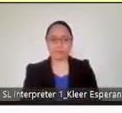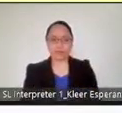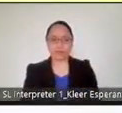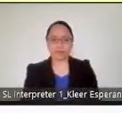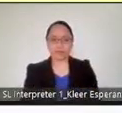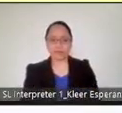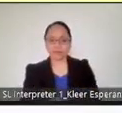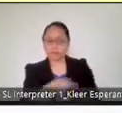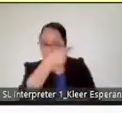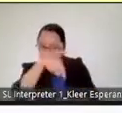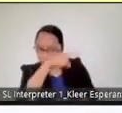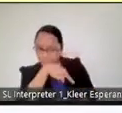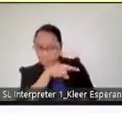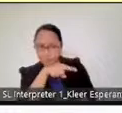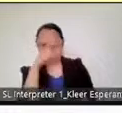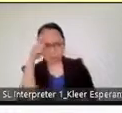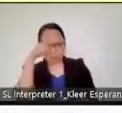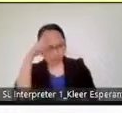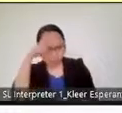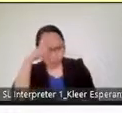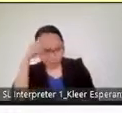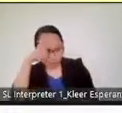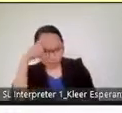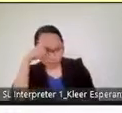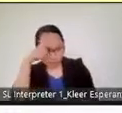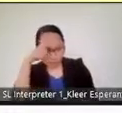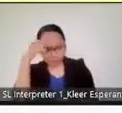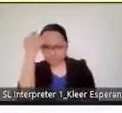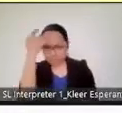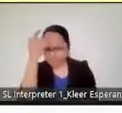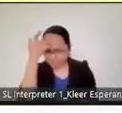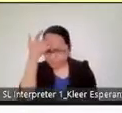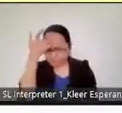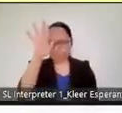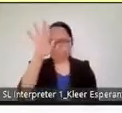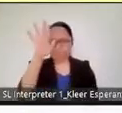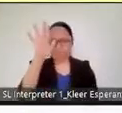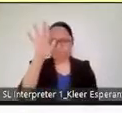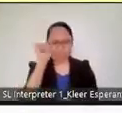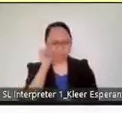bukod nga ilili ken kadawyan